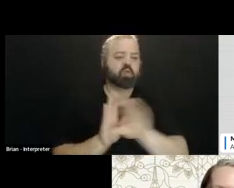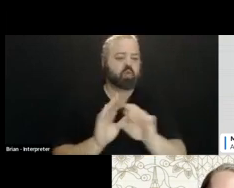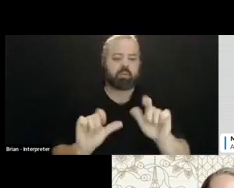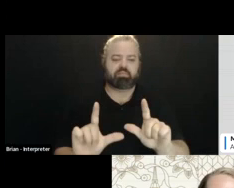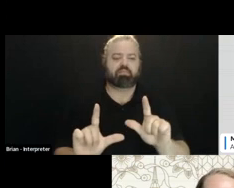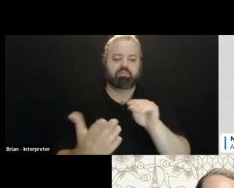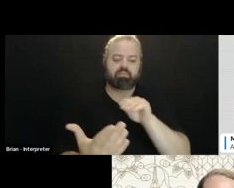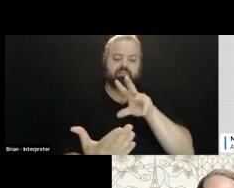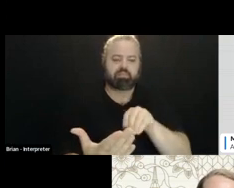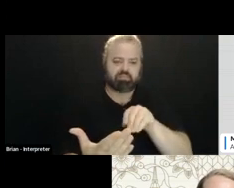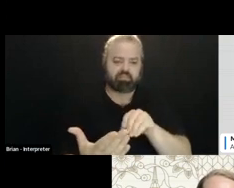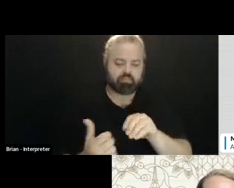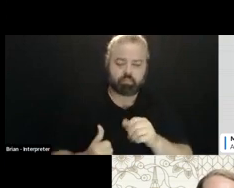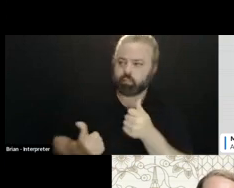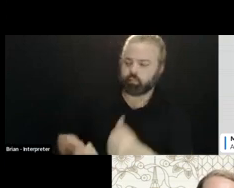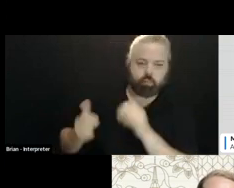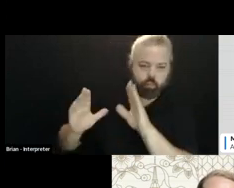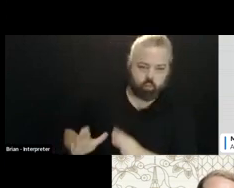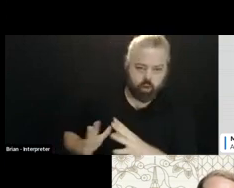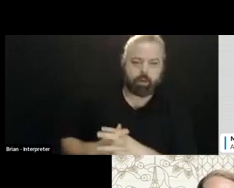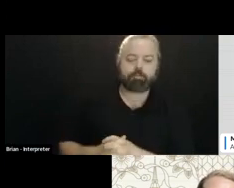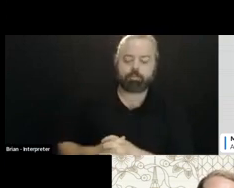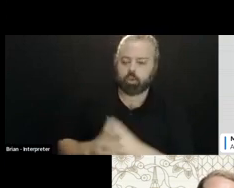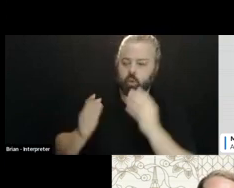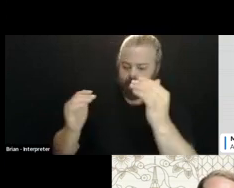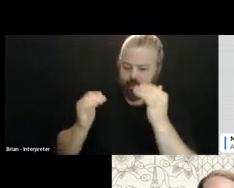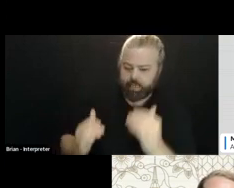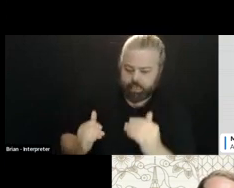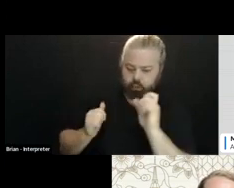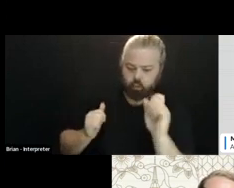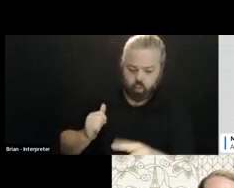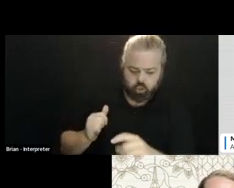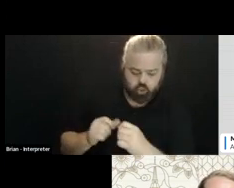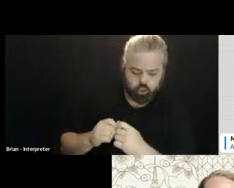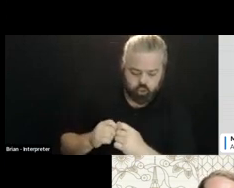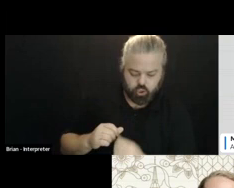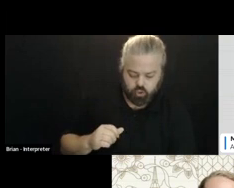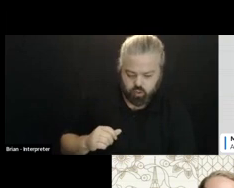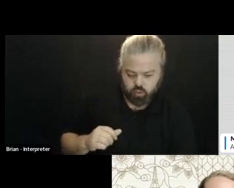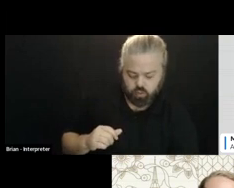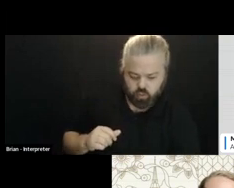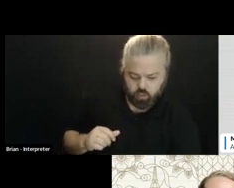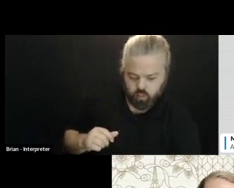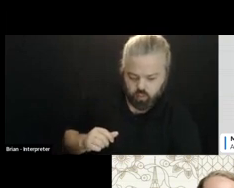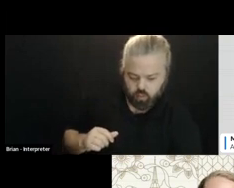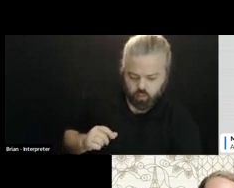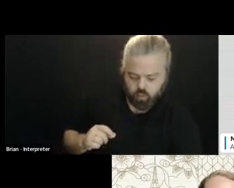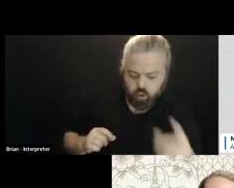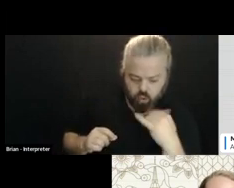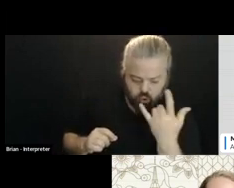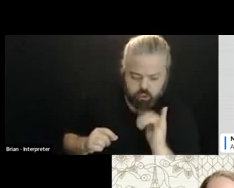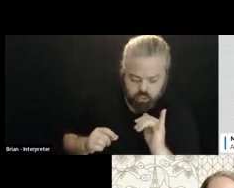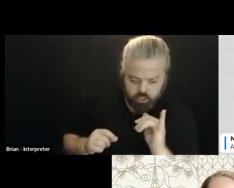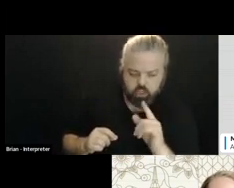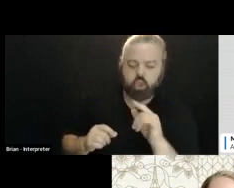Okay, great. Our next question looks like it's related to jargon words. So it says,